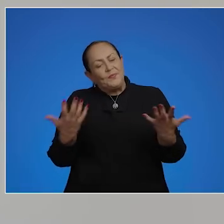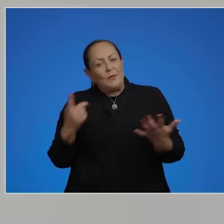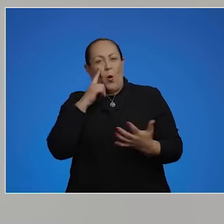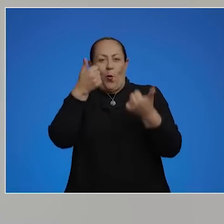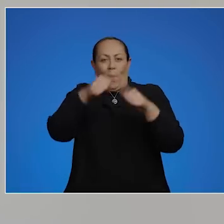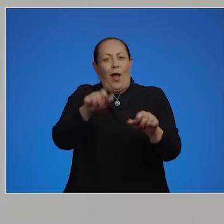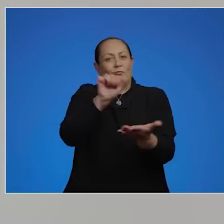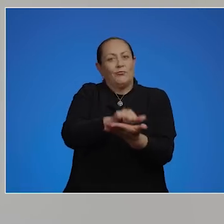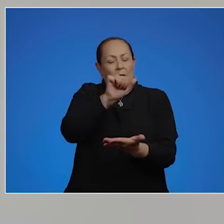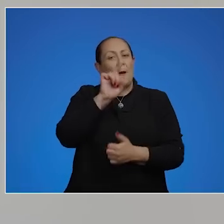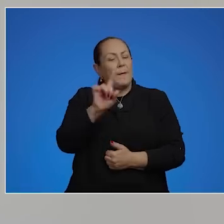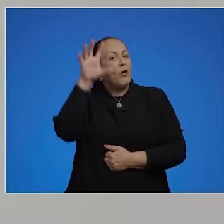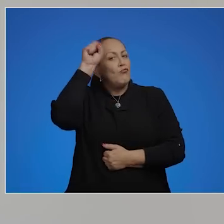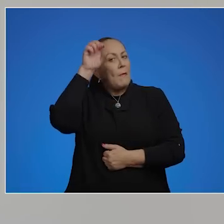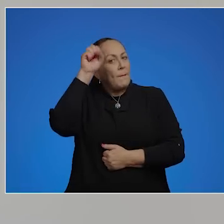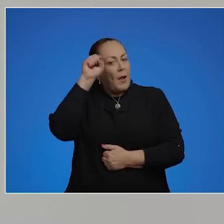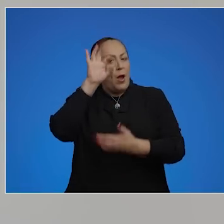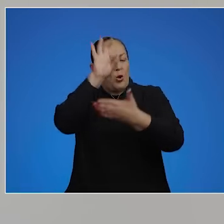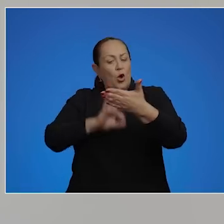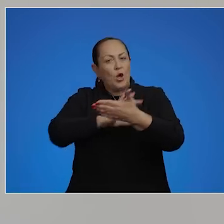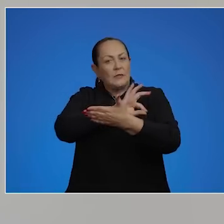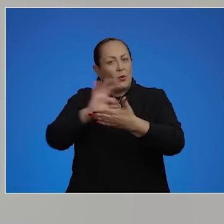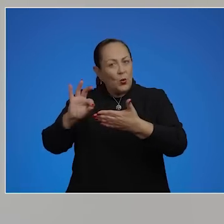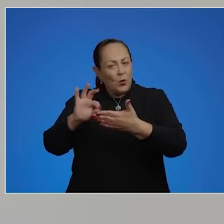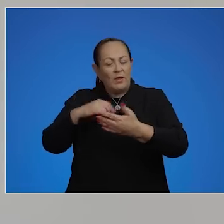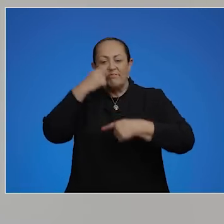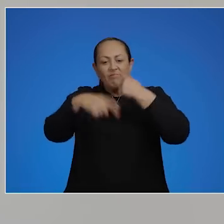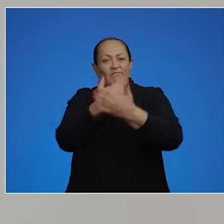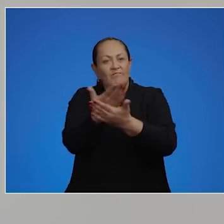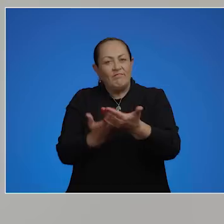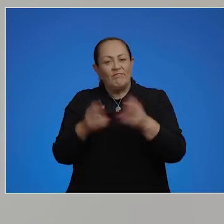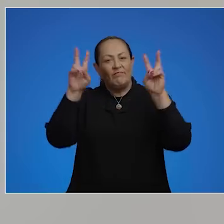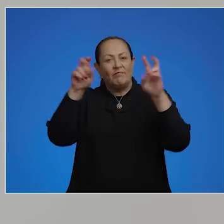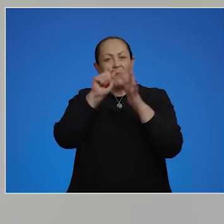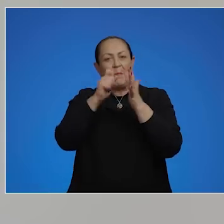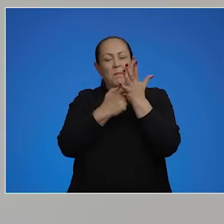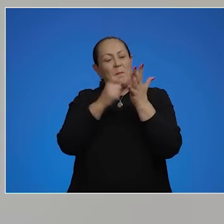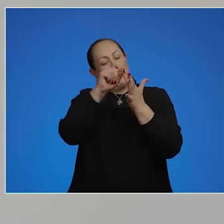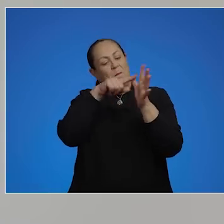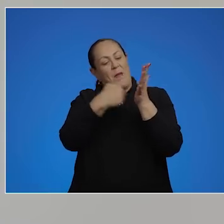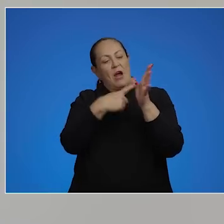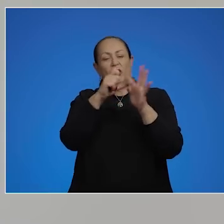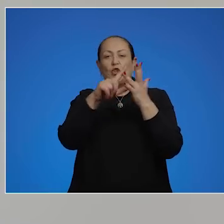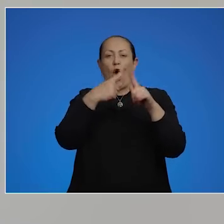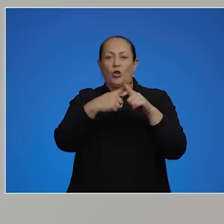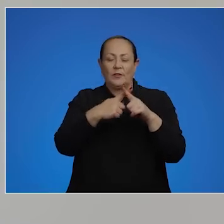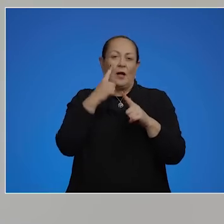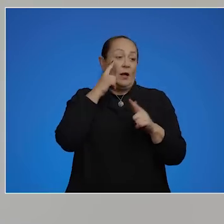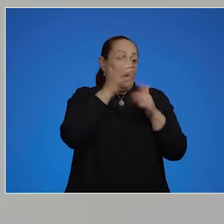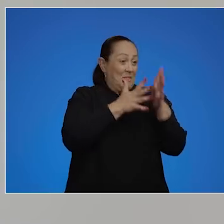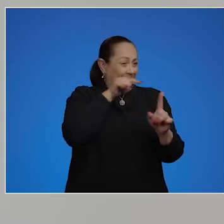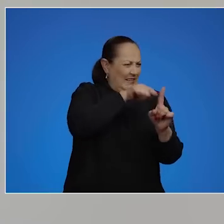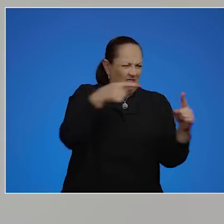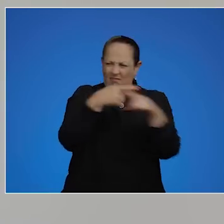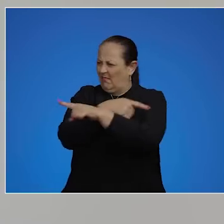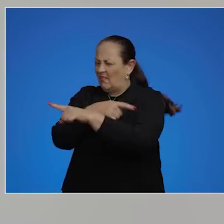certainly seems like that. But remember, the Gospel often has what we call paradoxes. So, things that seem